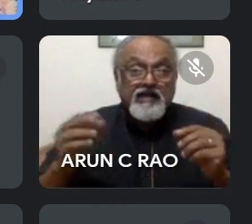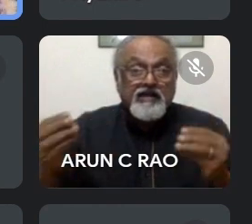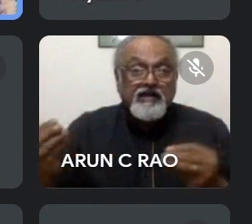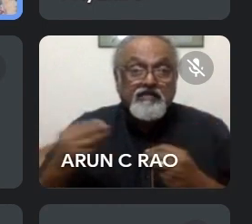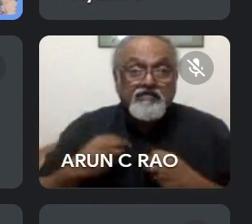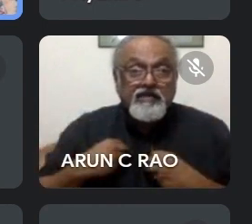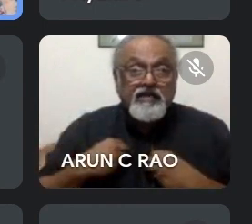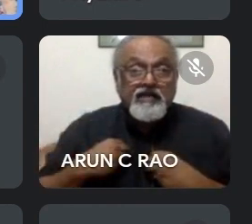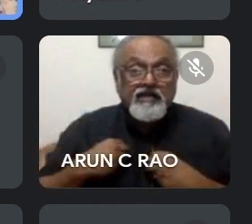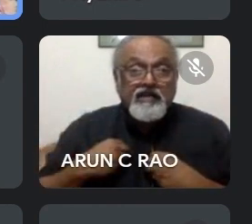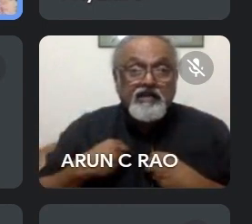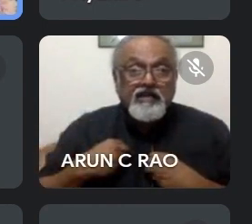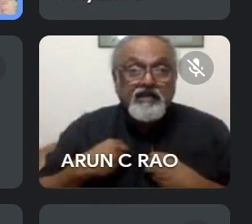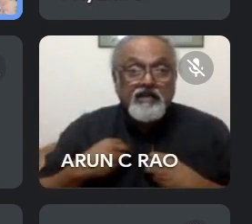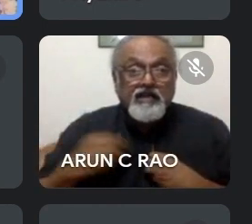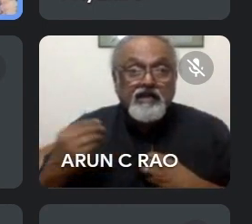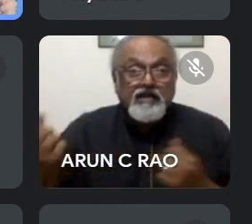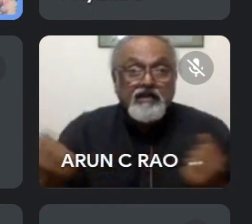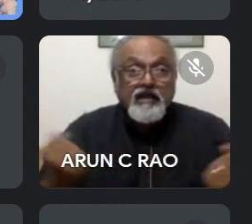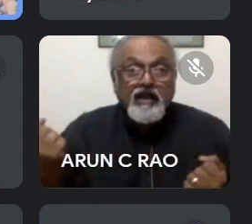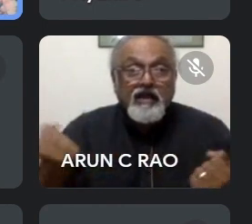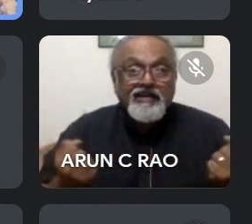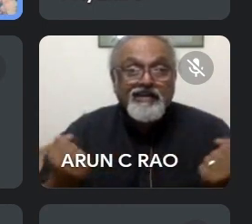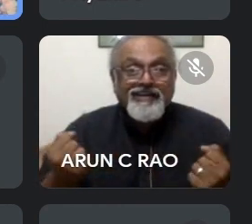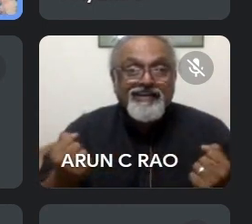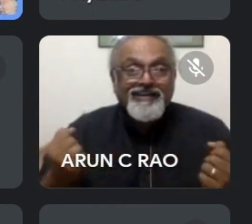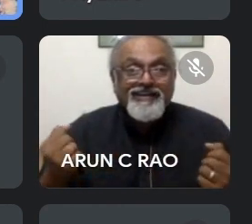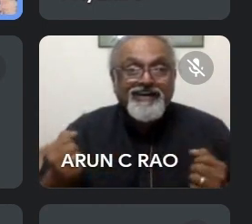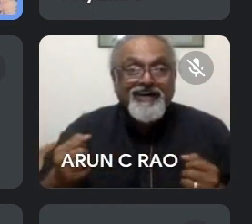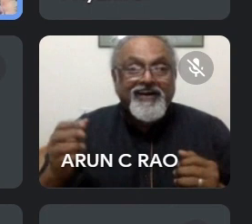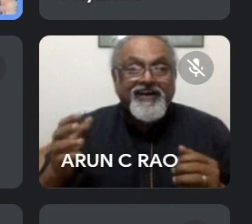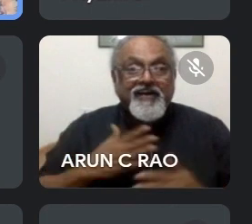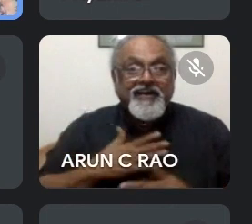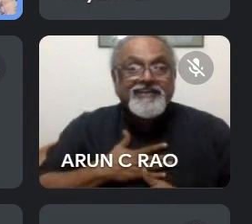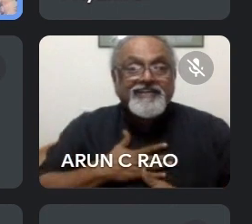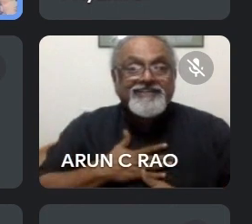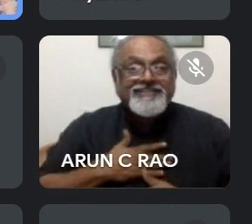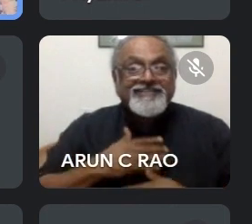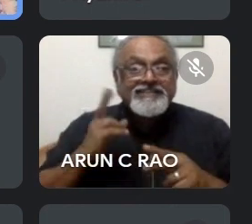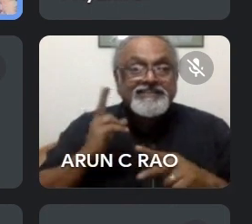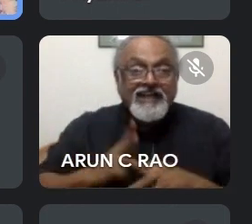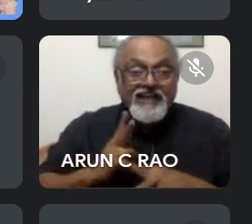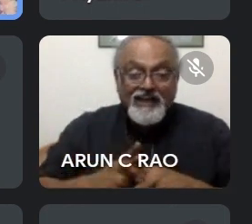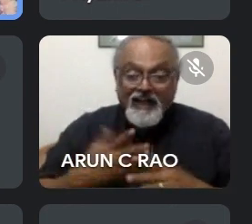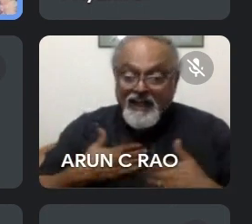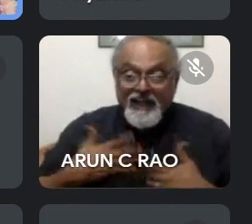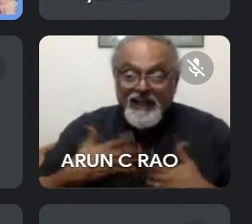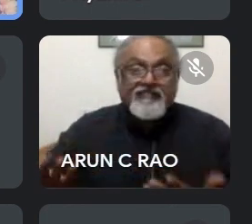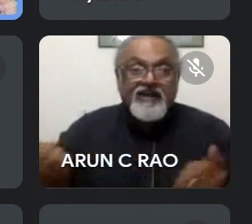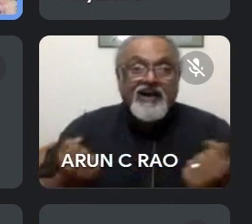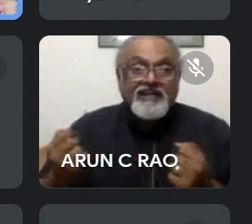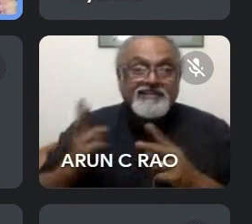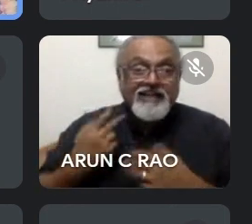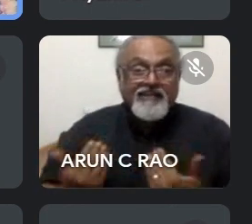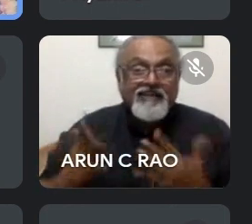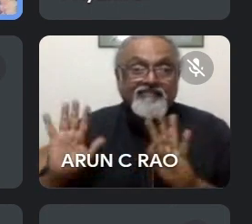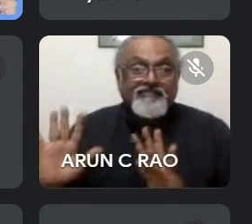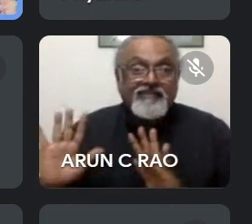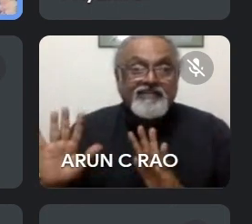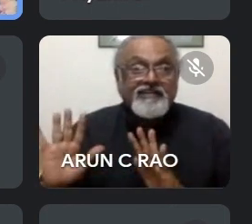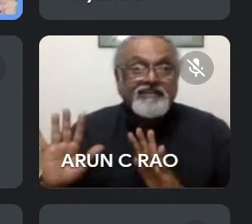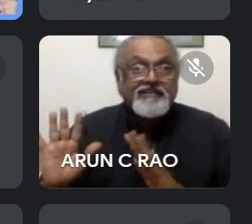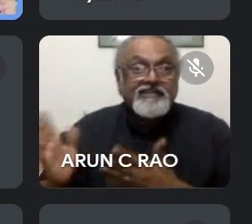And then, like, he got me a car which I loved a lot, and even I have it to this day. And like, he got me a car,